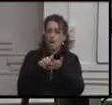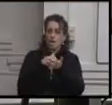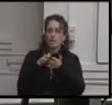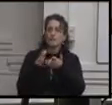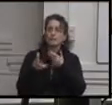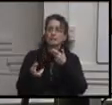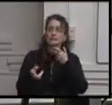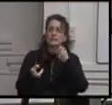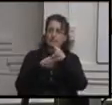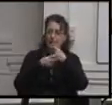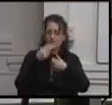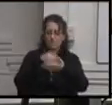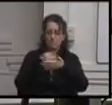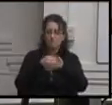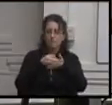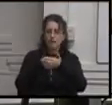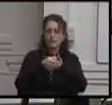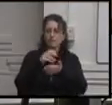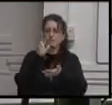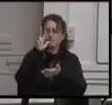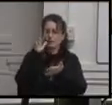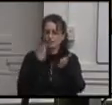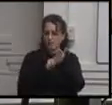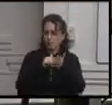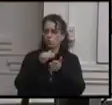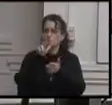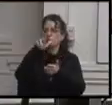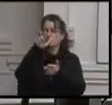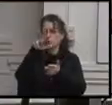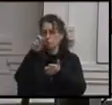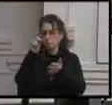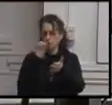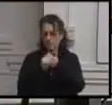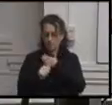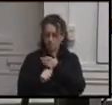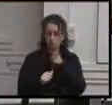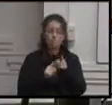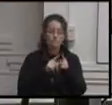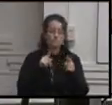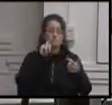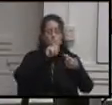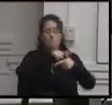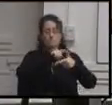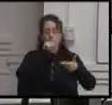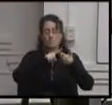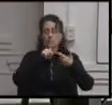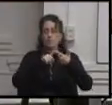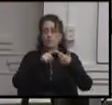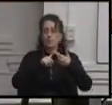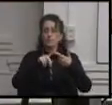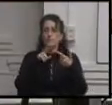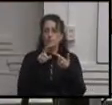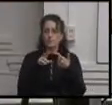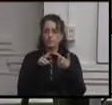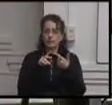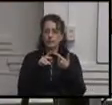The town has signed a contract to purchase net metering credits. Sorry. The town